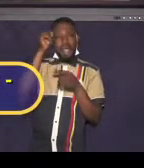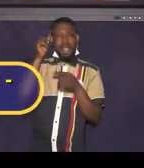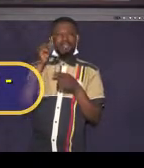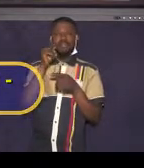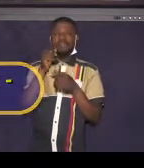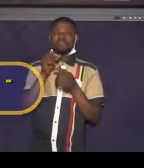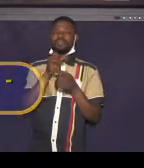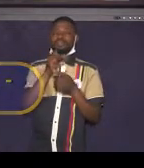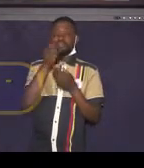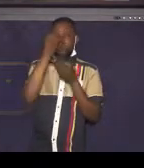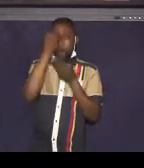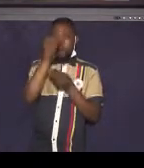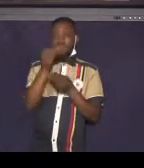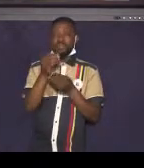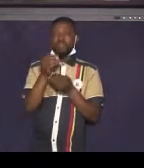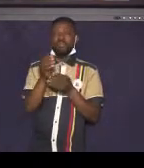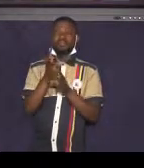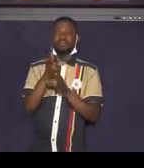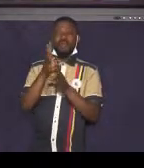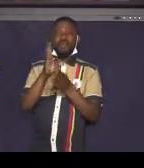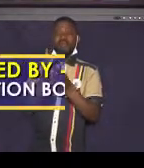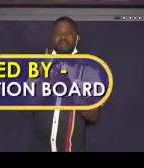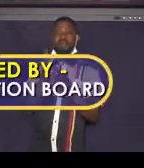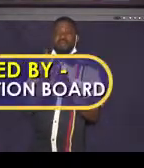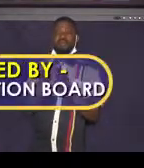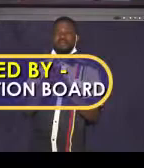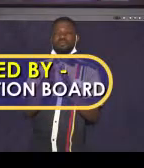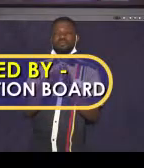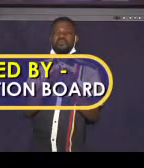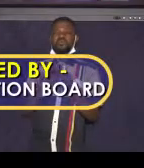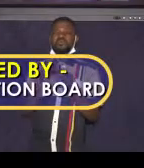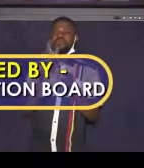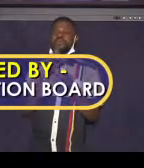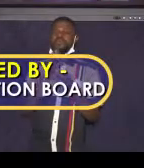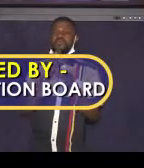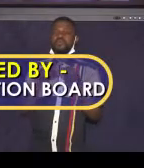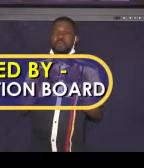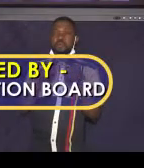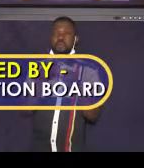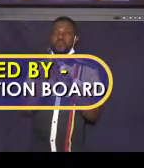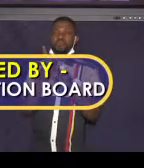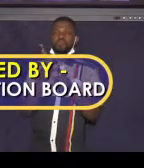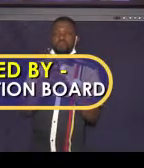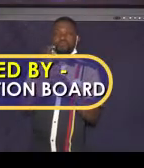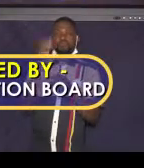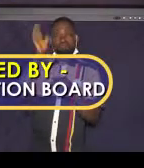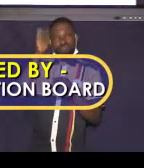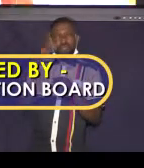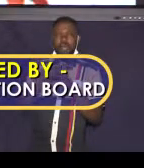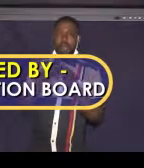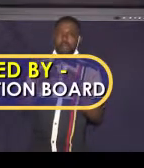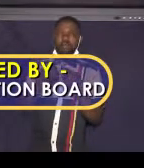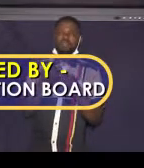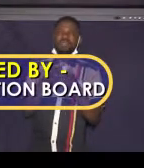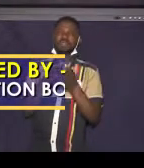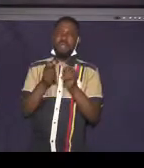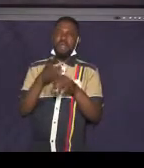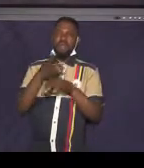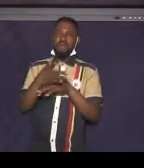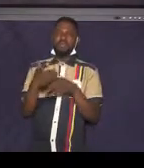Disobeying traffic rules, when you are not to go, you go, it could cause accident that way. So that's another